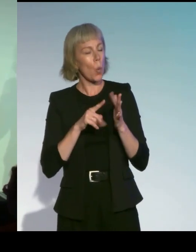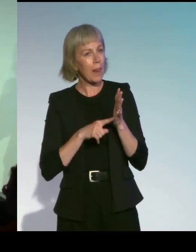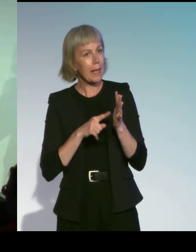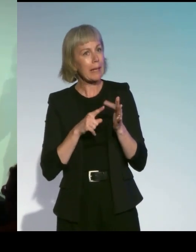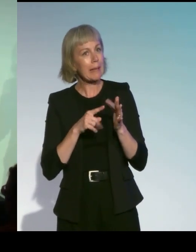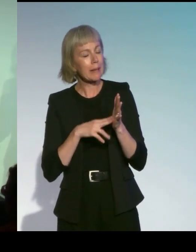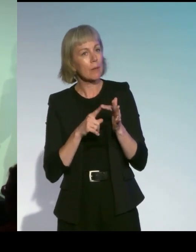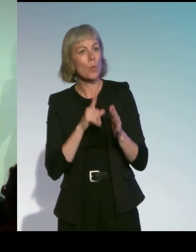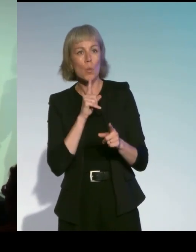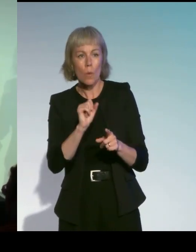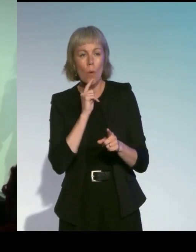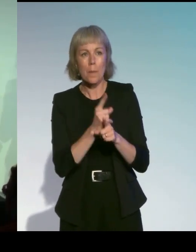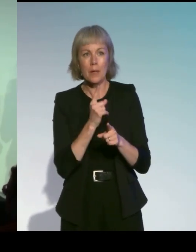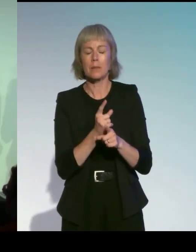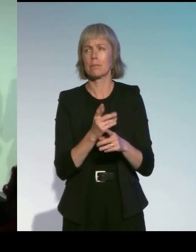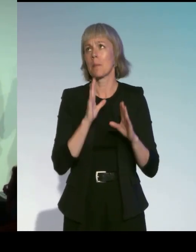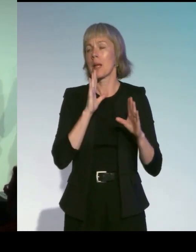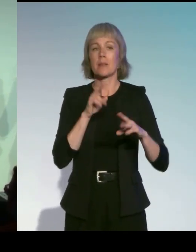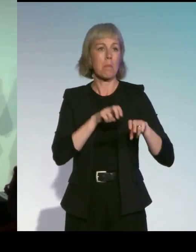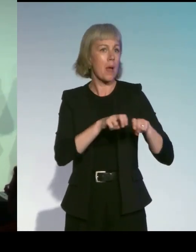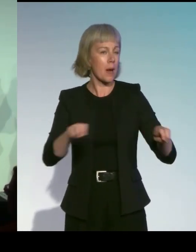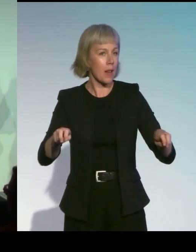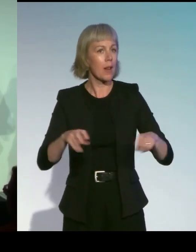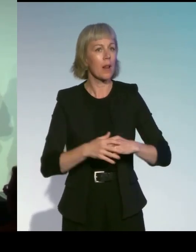and amazing panel, and the whole